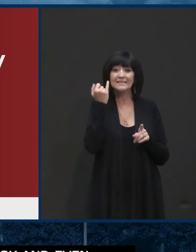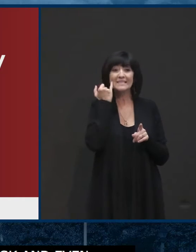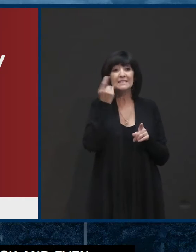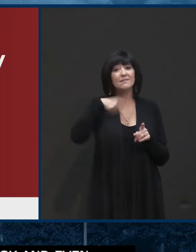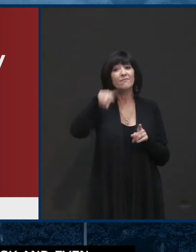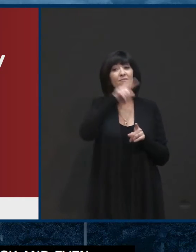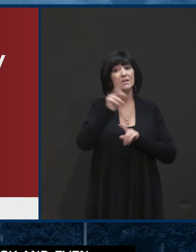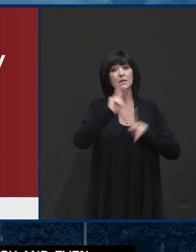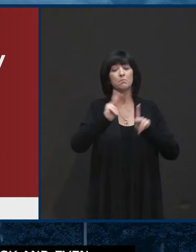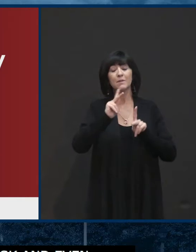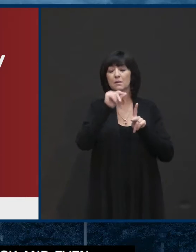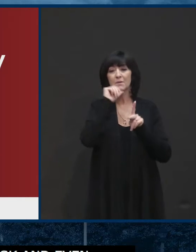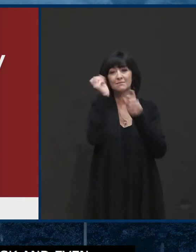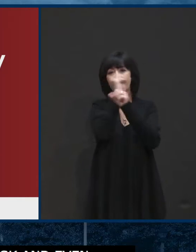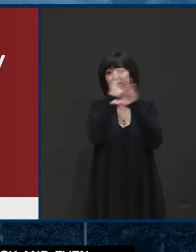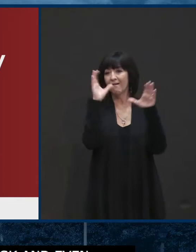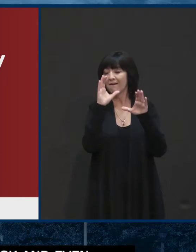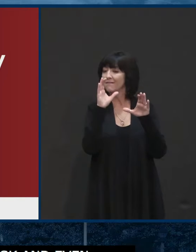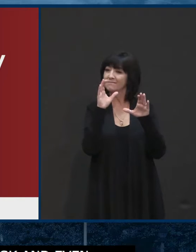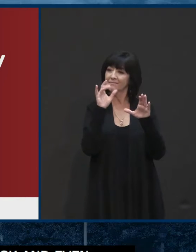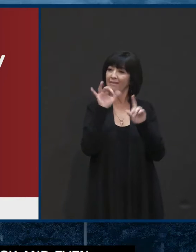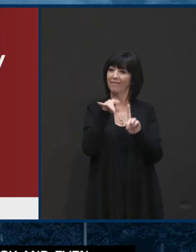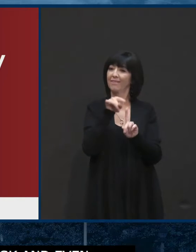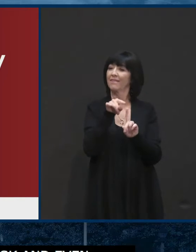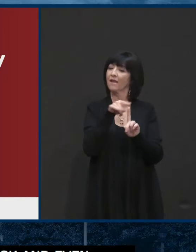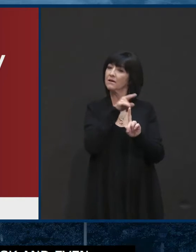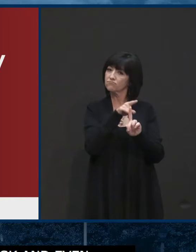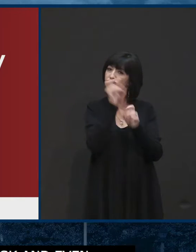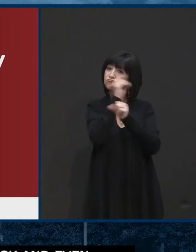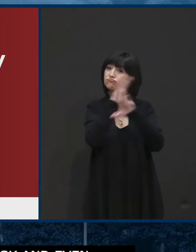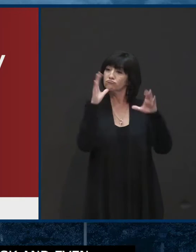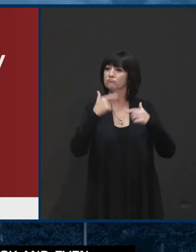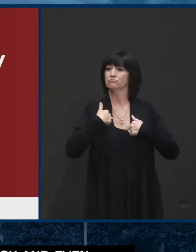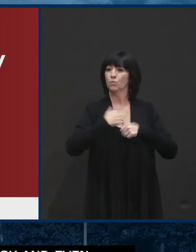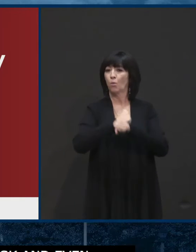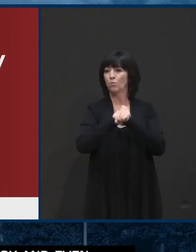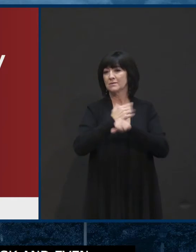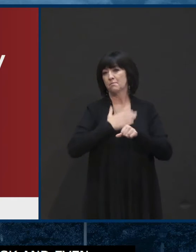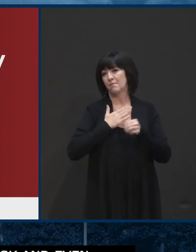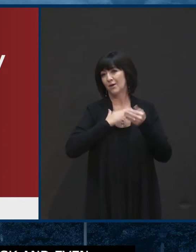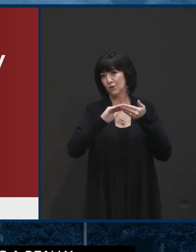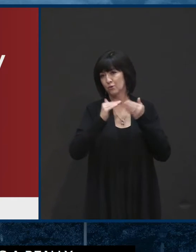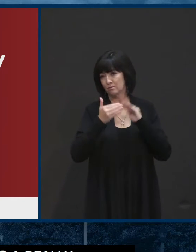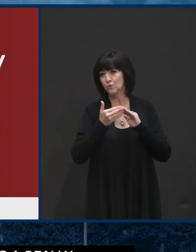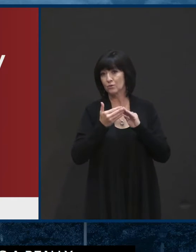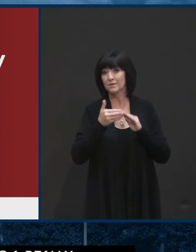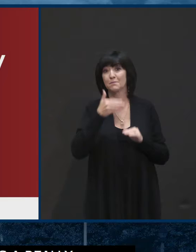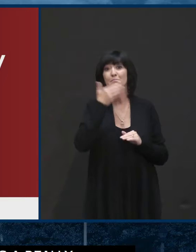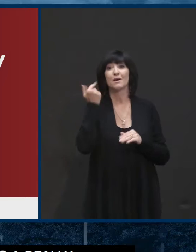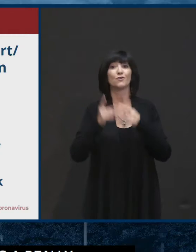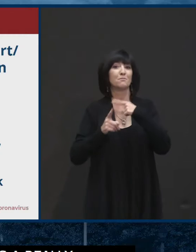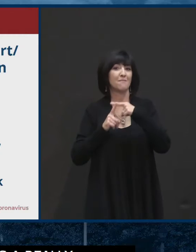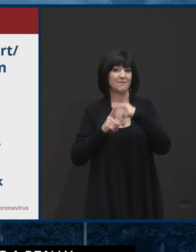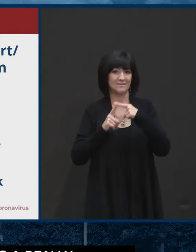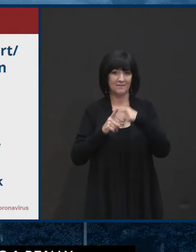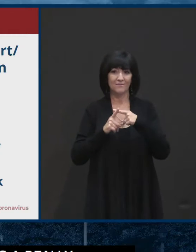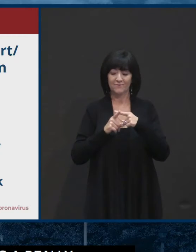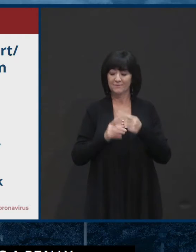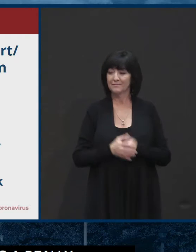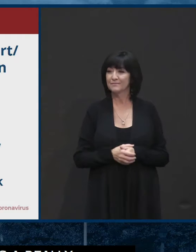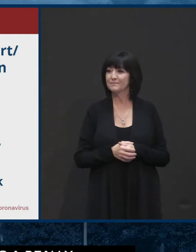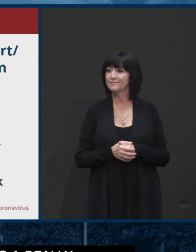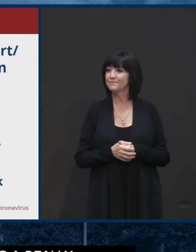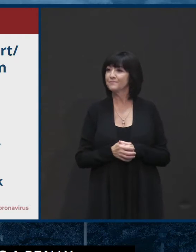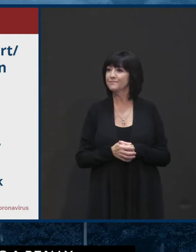So, Dr. Rattay, I look forward to your presentation today. Great, thank you so much, Governor.